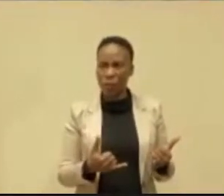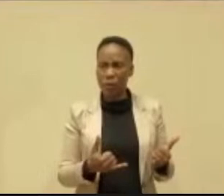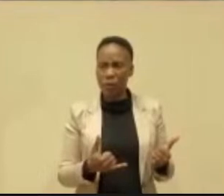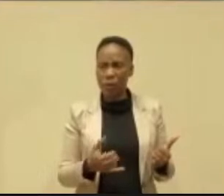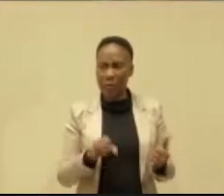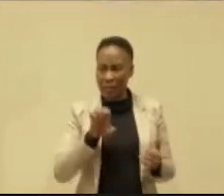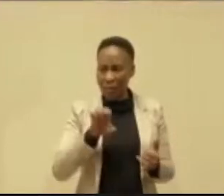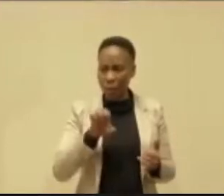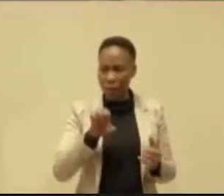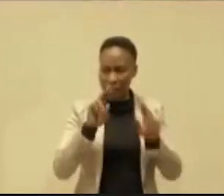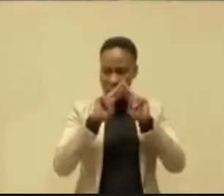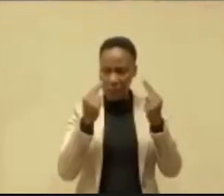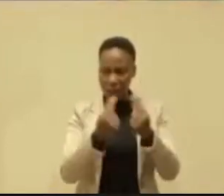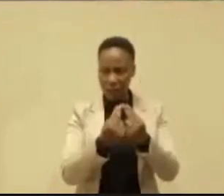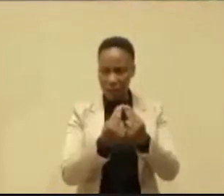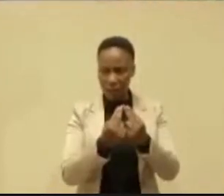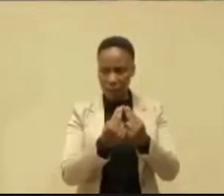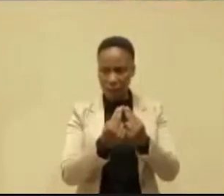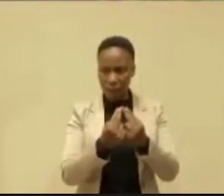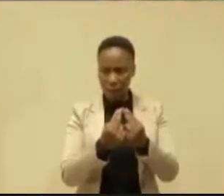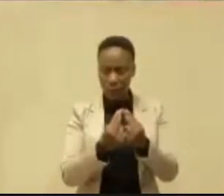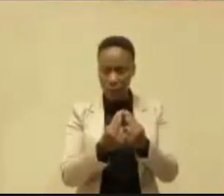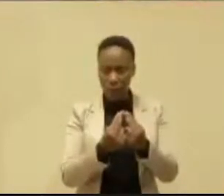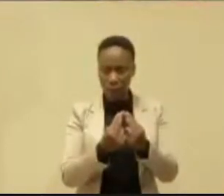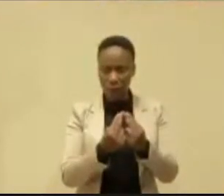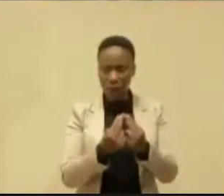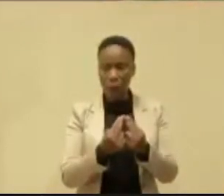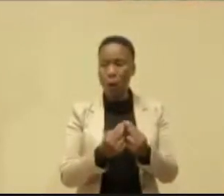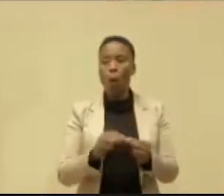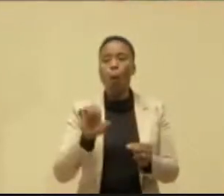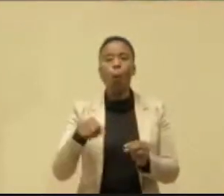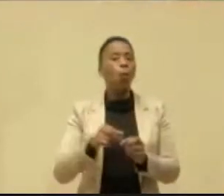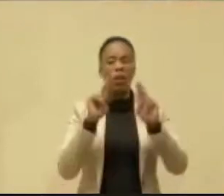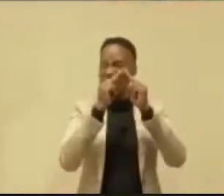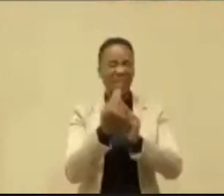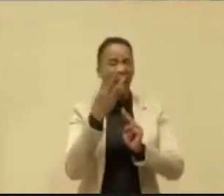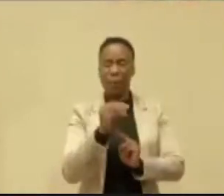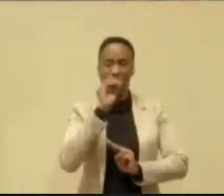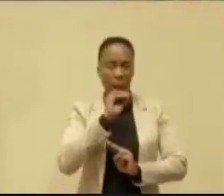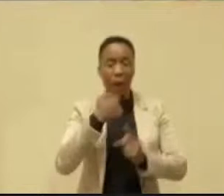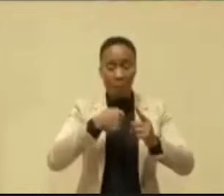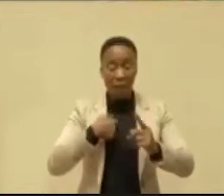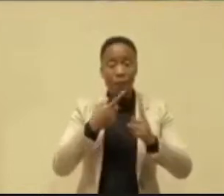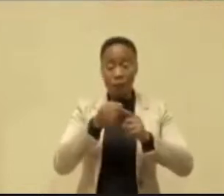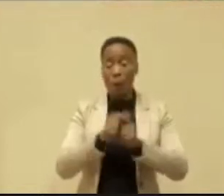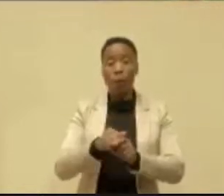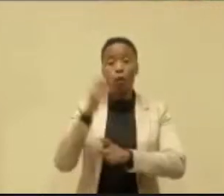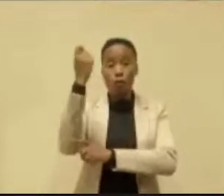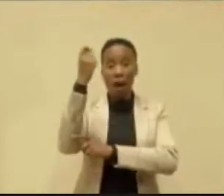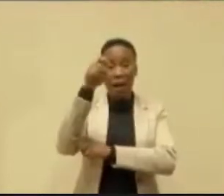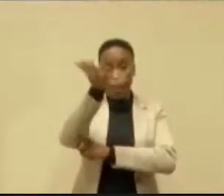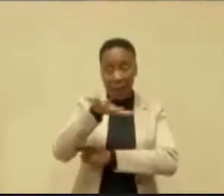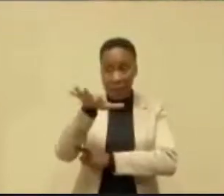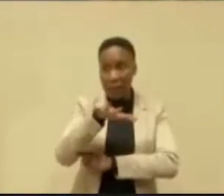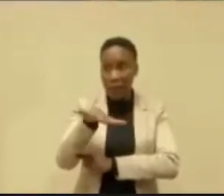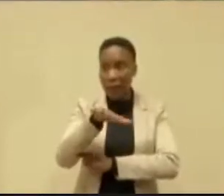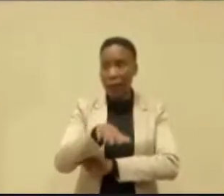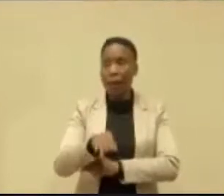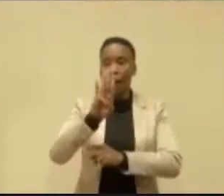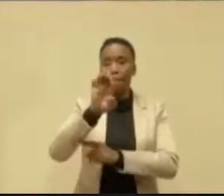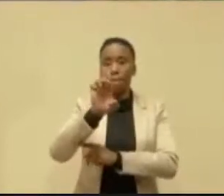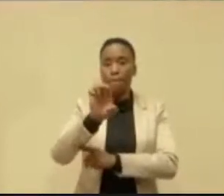secondly coming to the education i'm coming from the rural area called velveteen